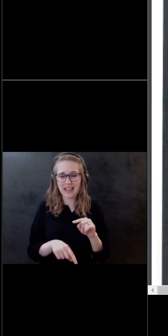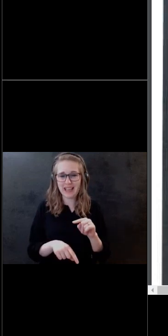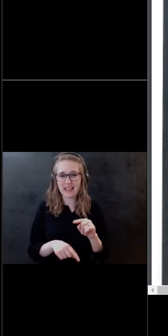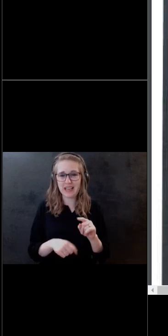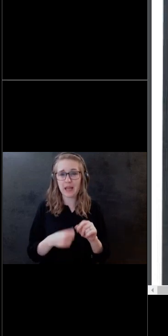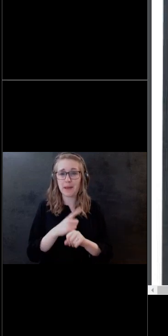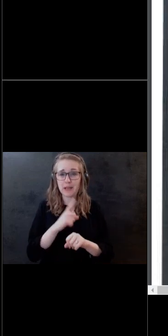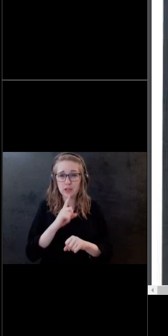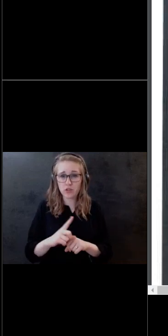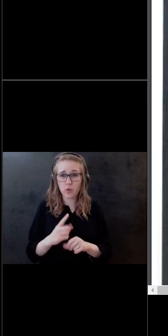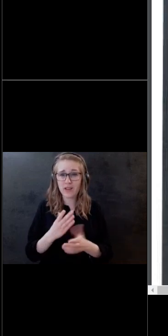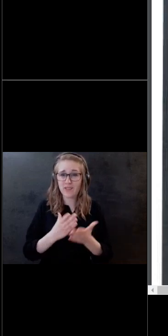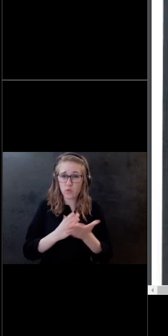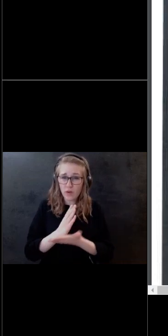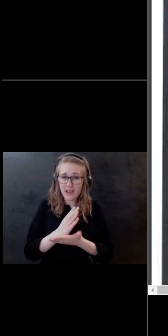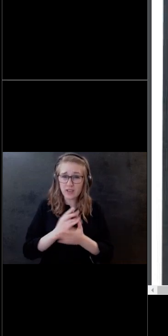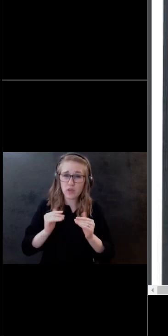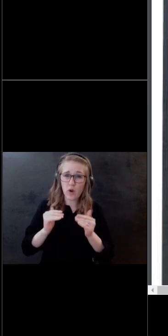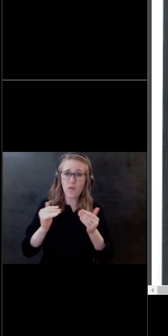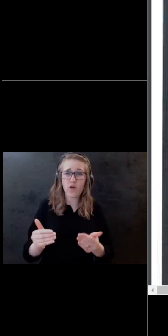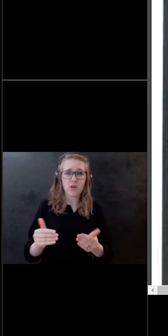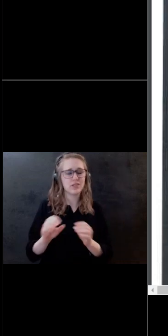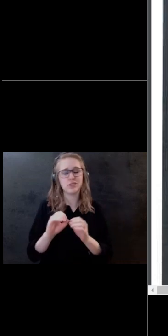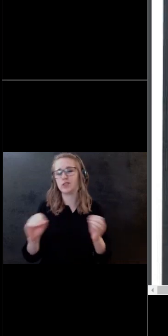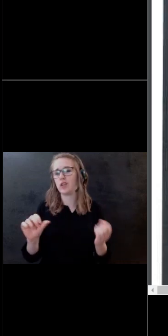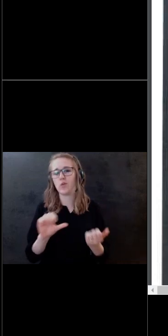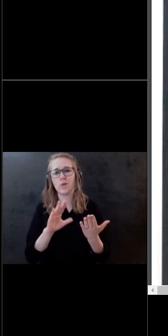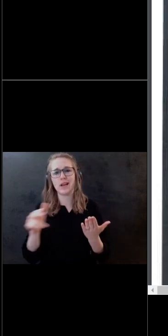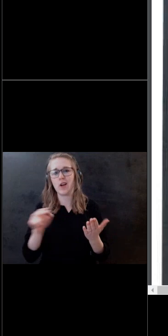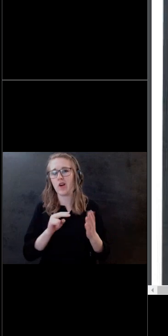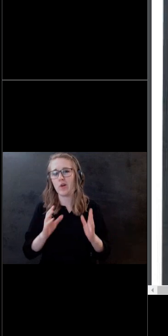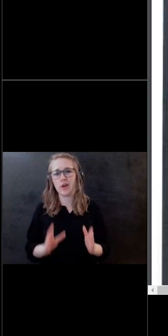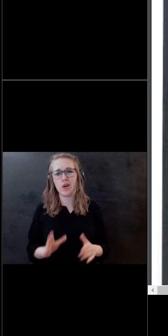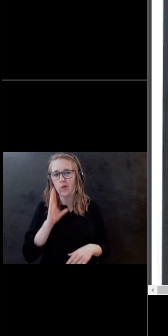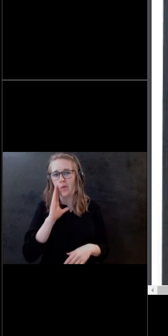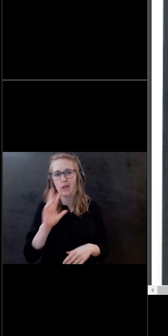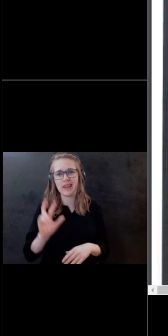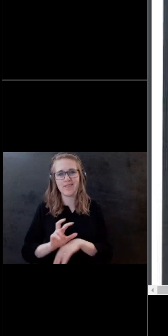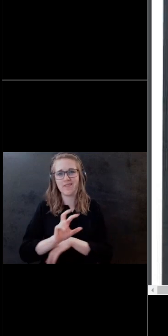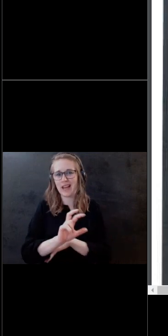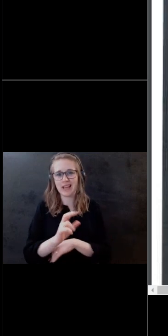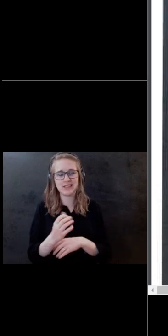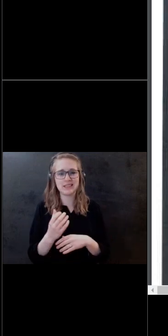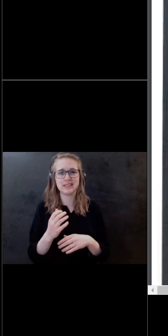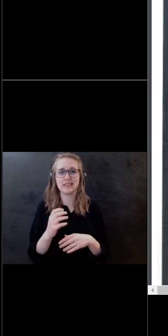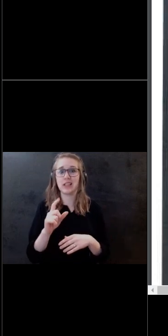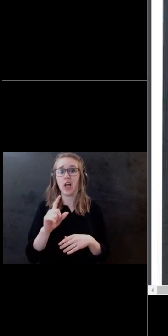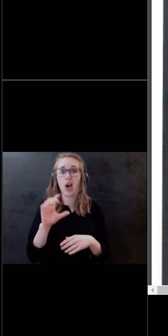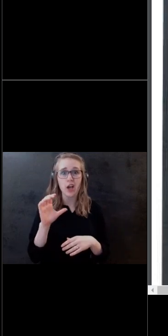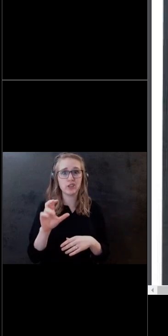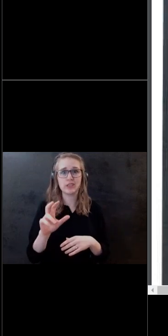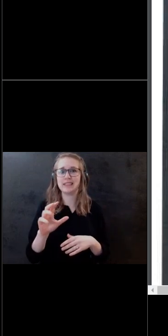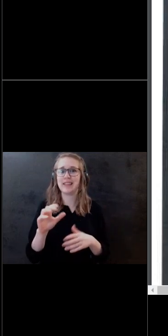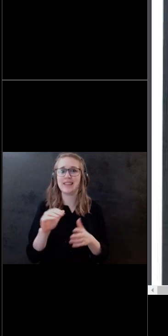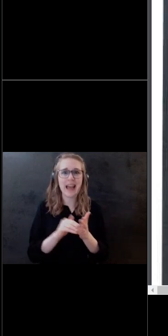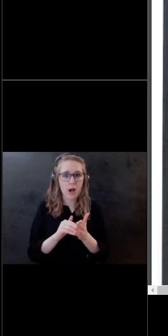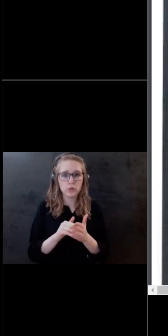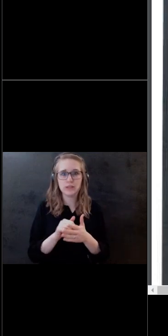we have a right to go forward, there's no way that this owner is going to invest in the hundreds of thousands of dollars that he's going